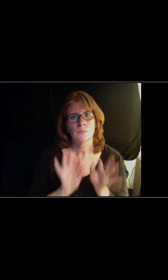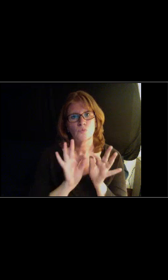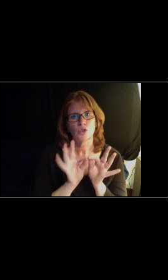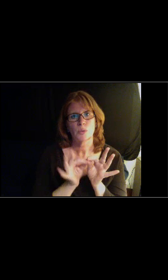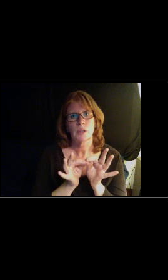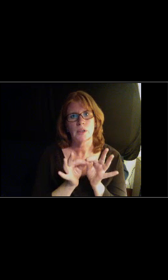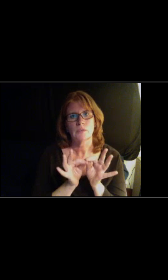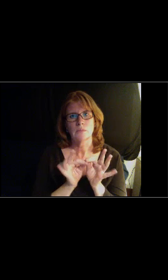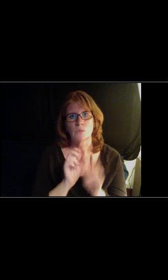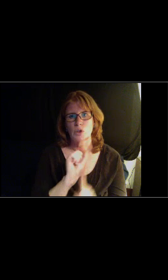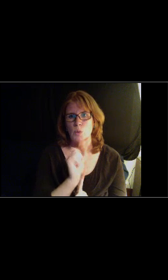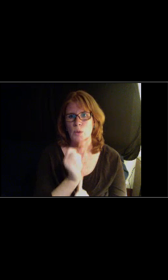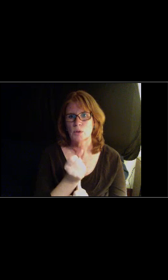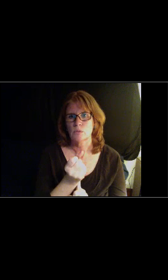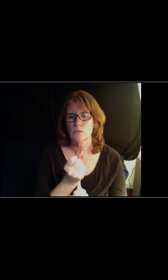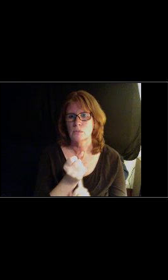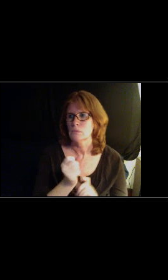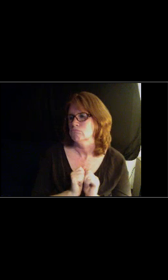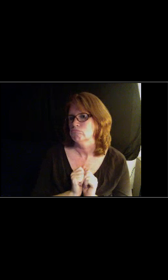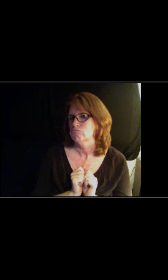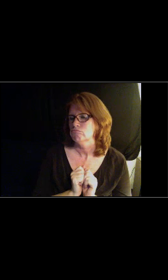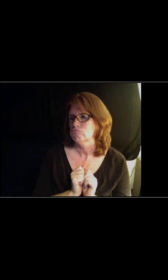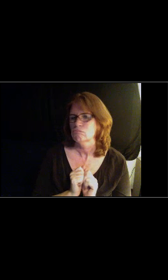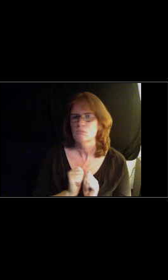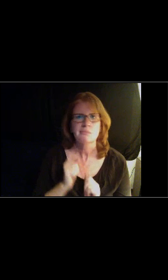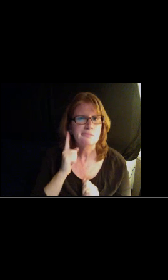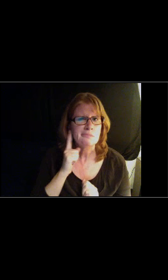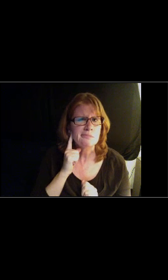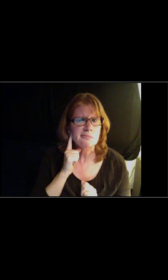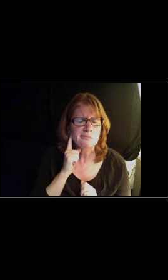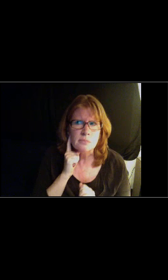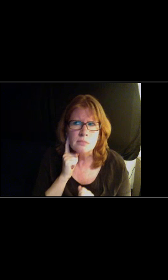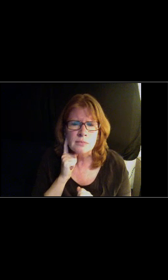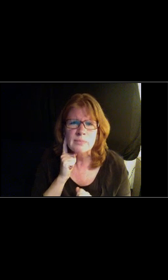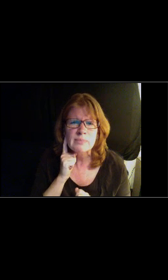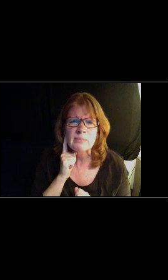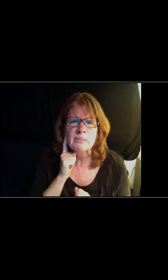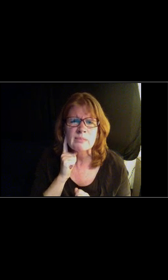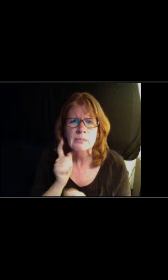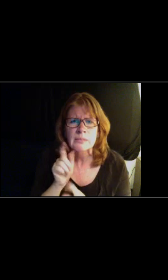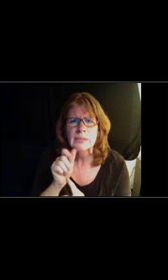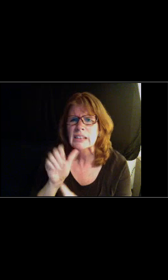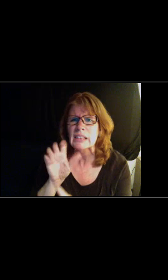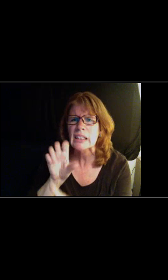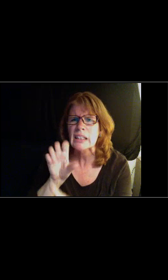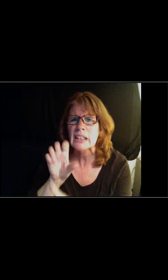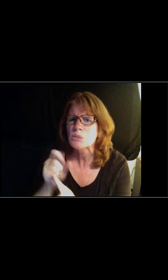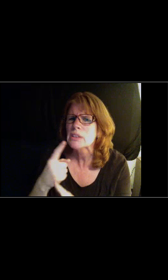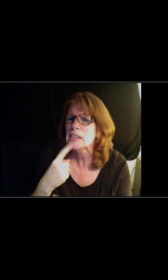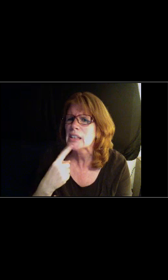other. For example, with interpreting, you might have a situation where